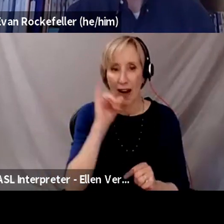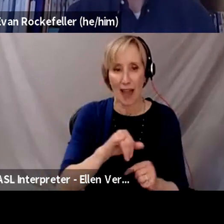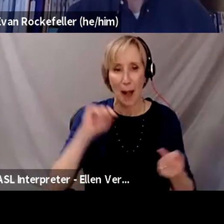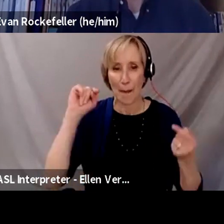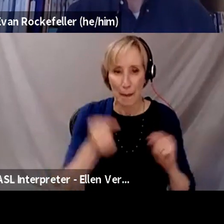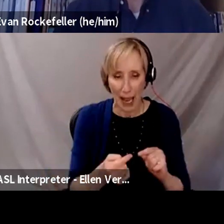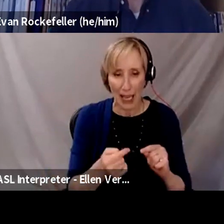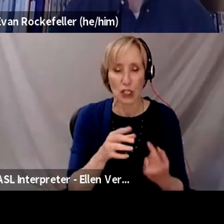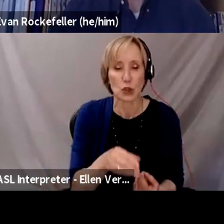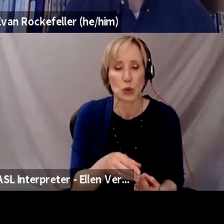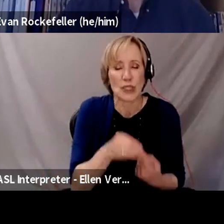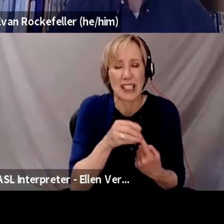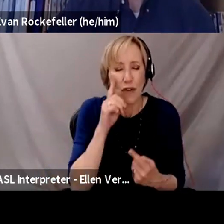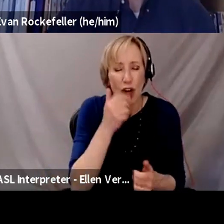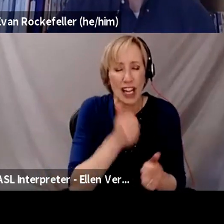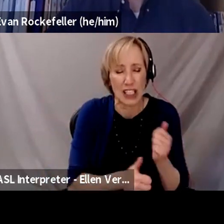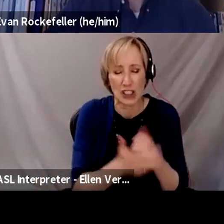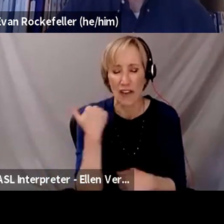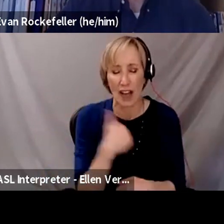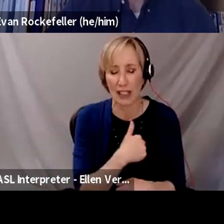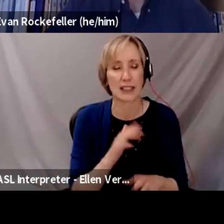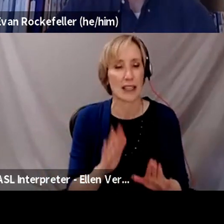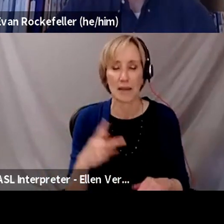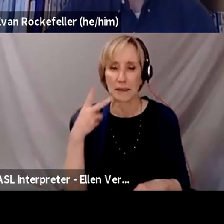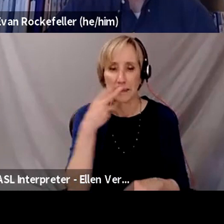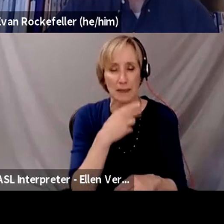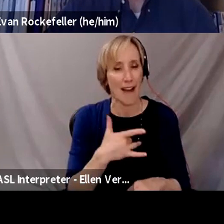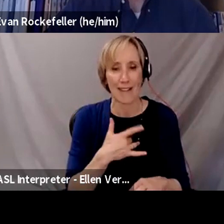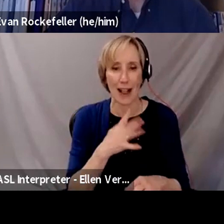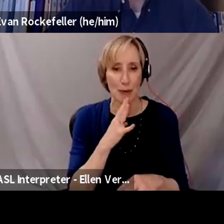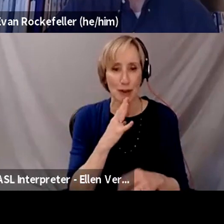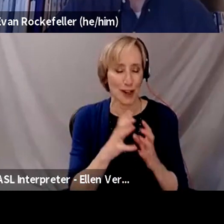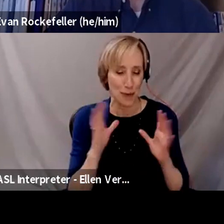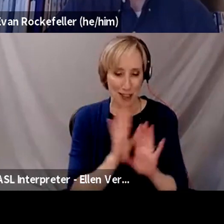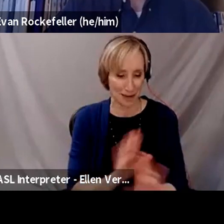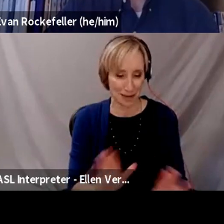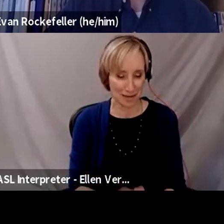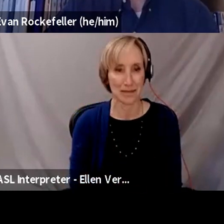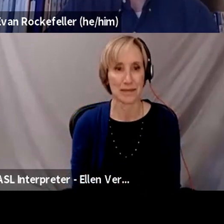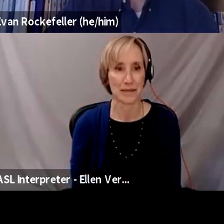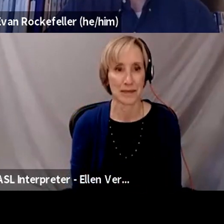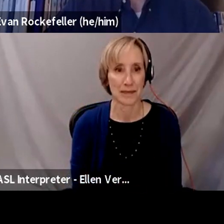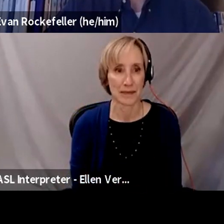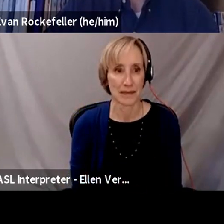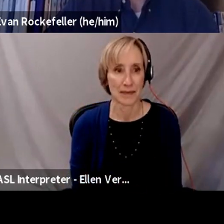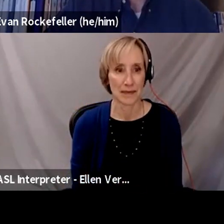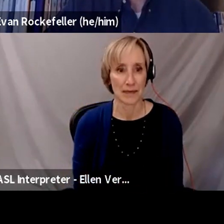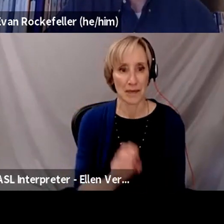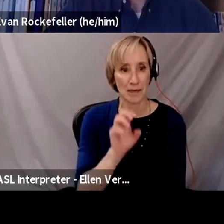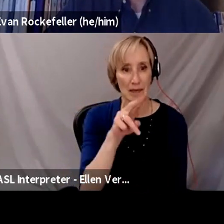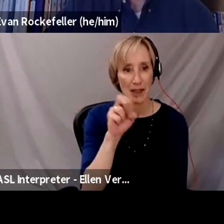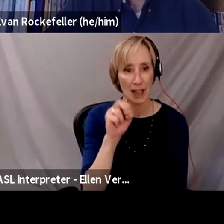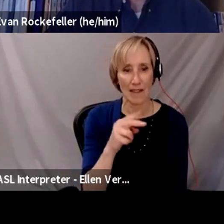I've talked so long, so I'll stop. That is totally okay, Lorelei. Thank you so much